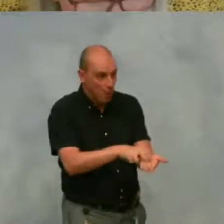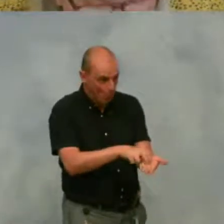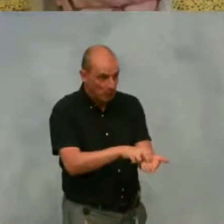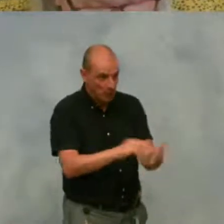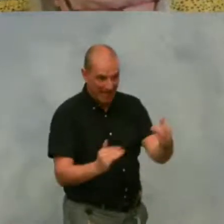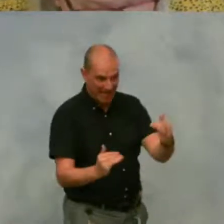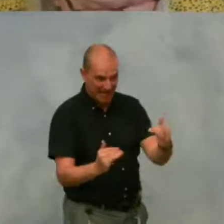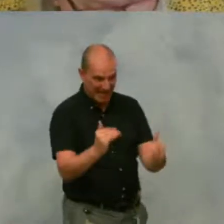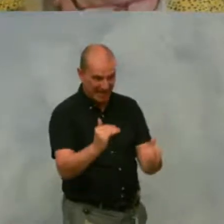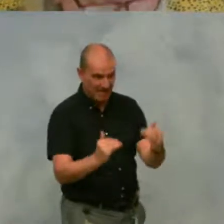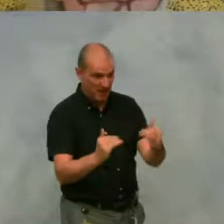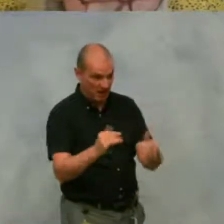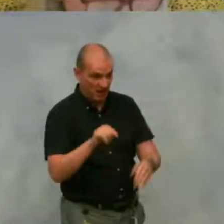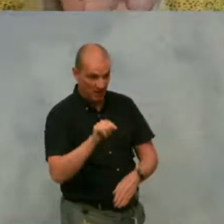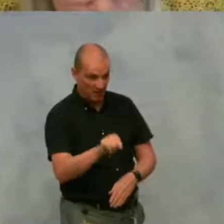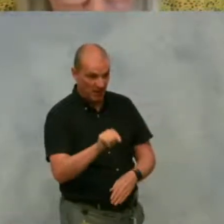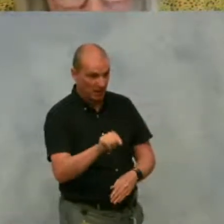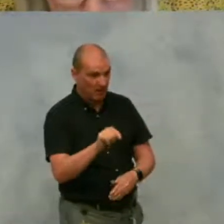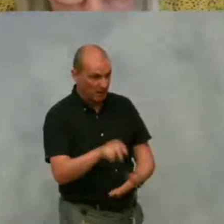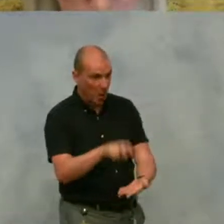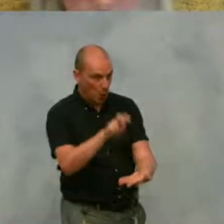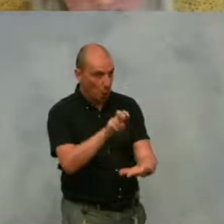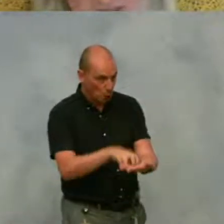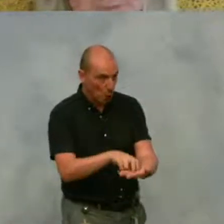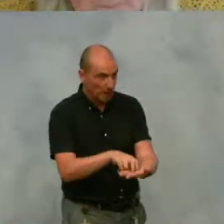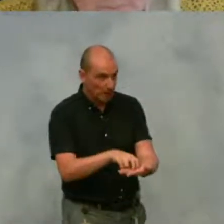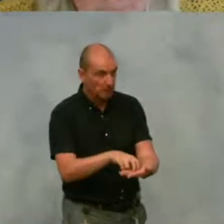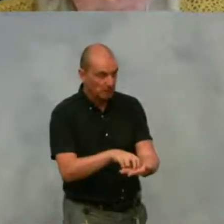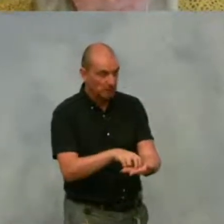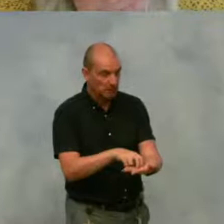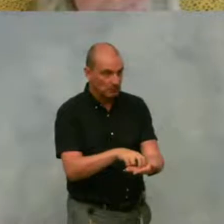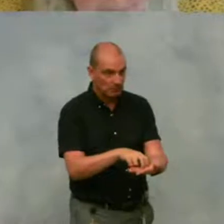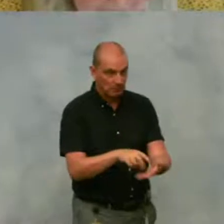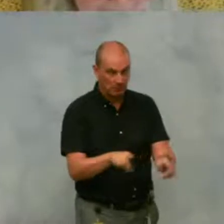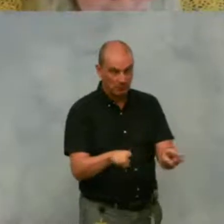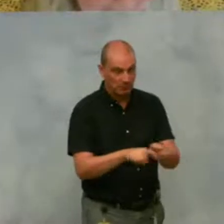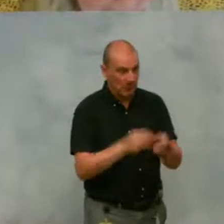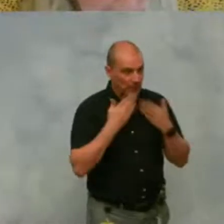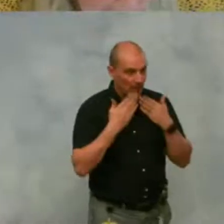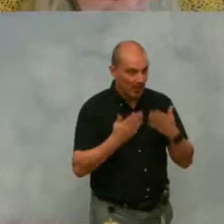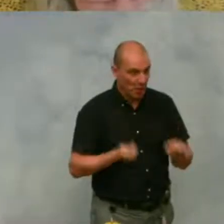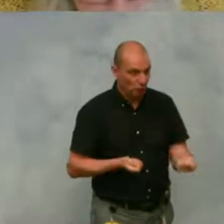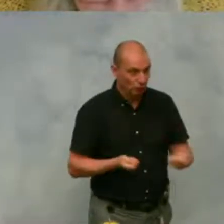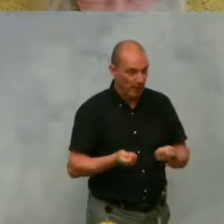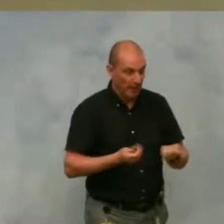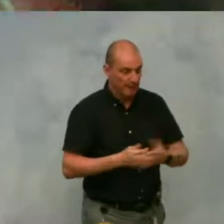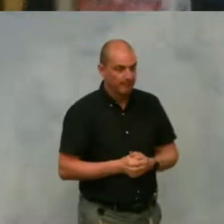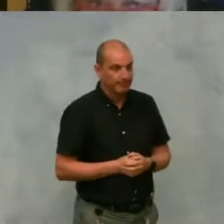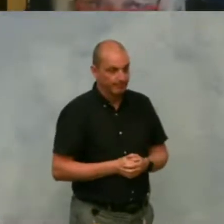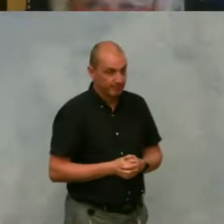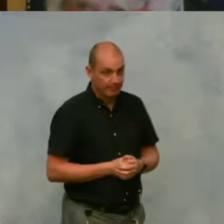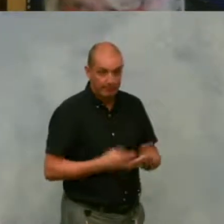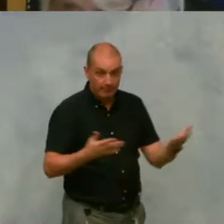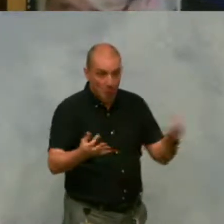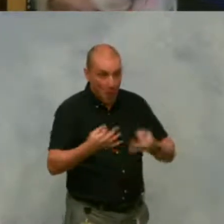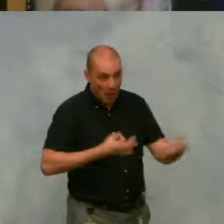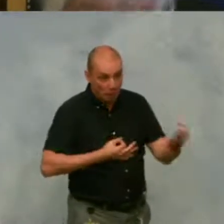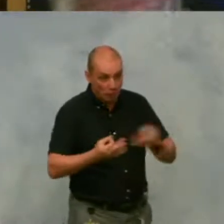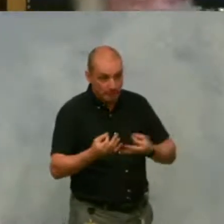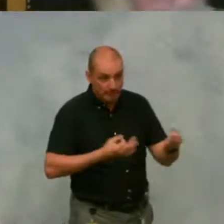position, excluding the costs of COVID, is noted as well. Thanks, Chair. Thanks, Jackie. Do we have any questions?